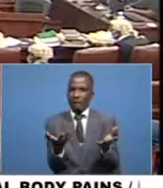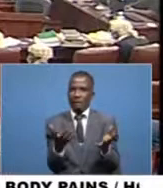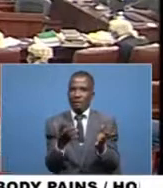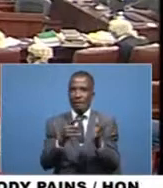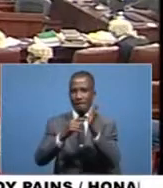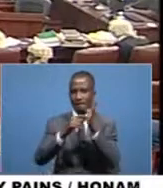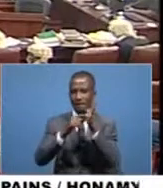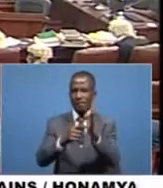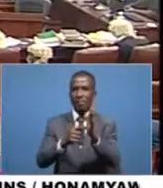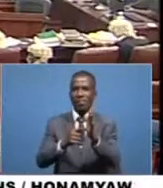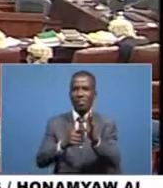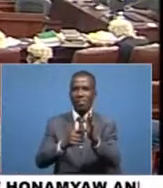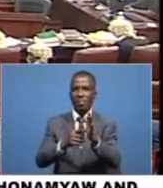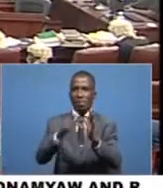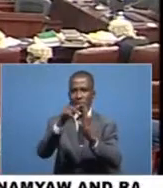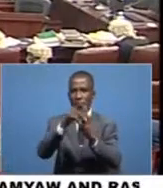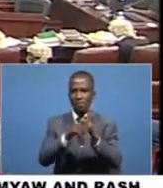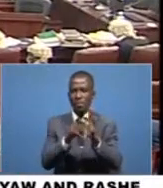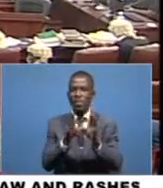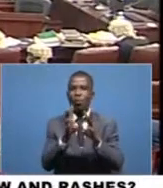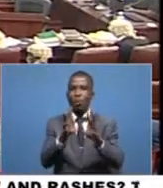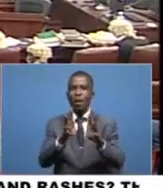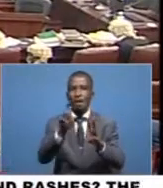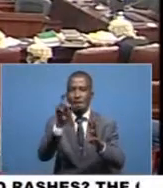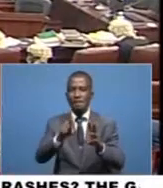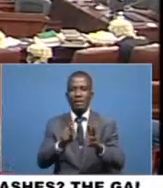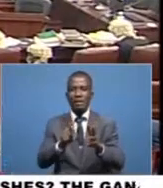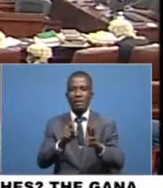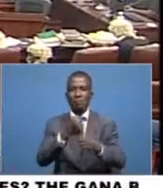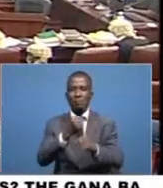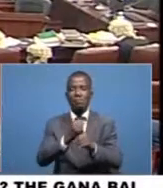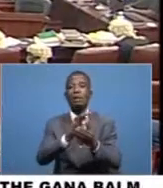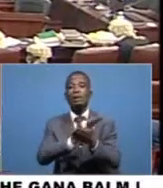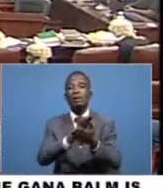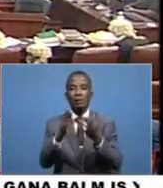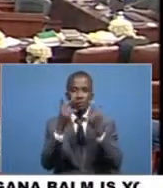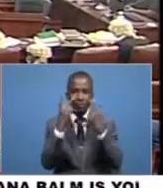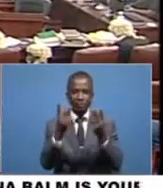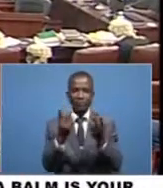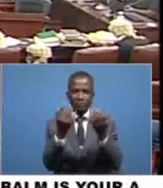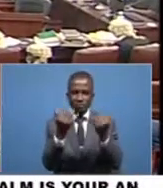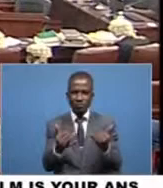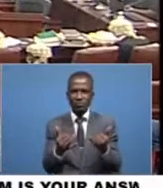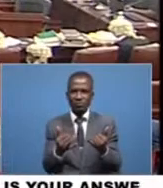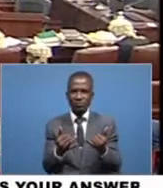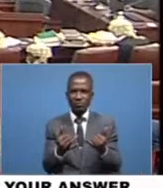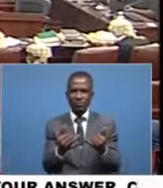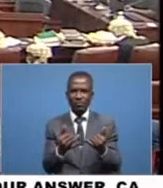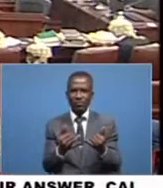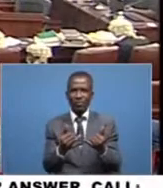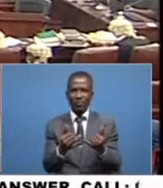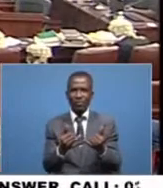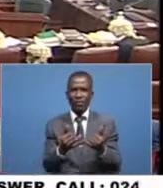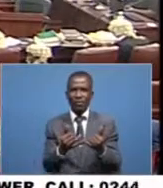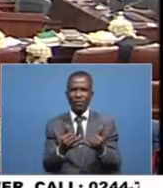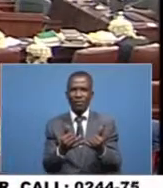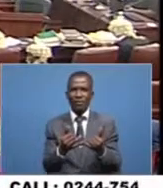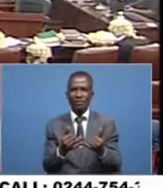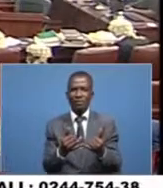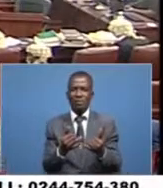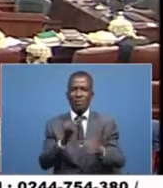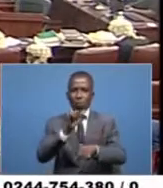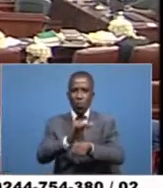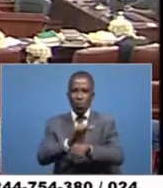in principle, be above the balance of probability. We have started JSC's dictum to drive